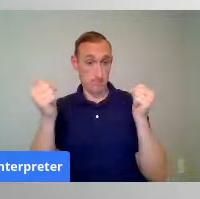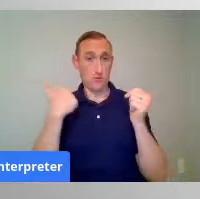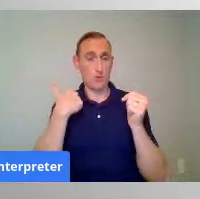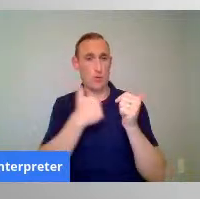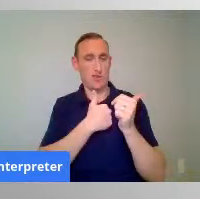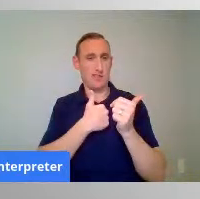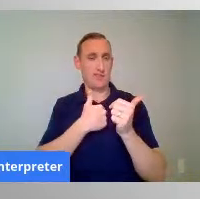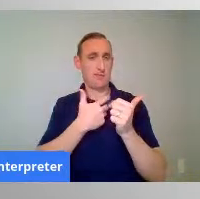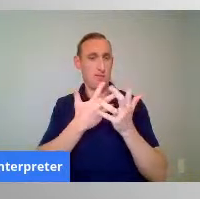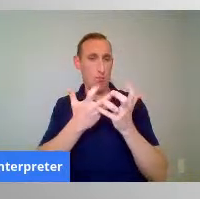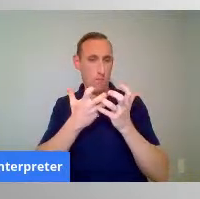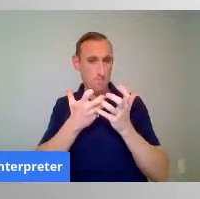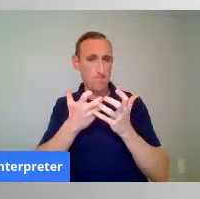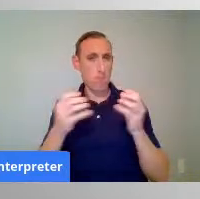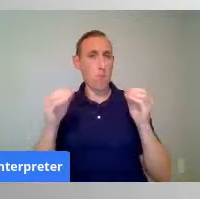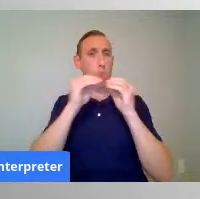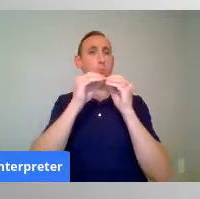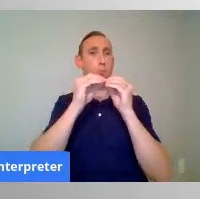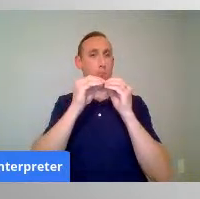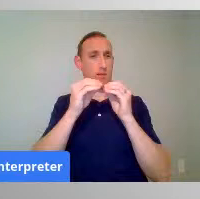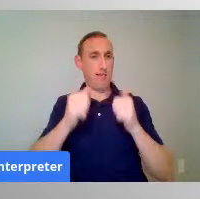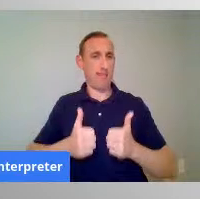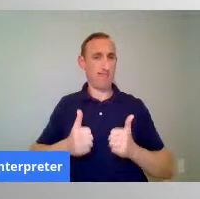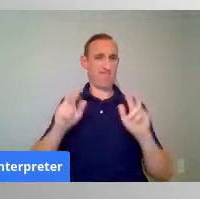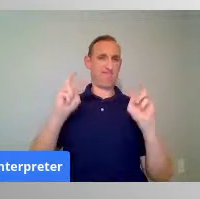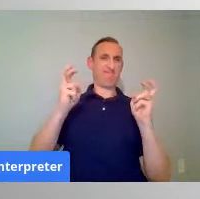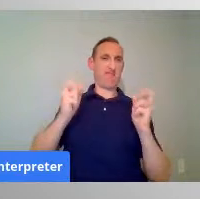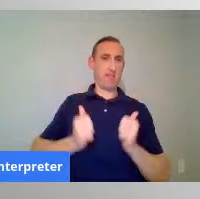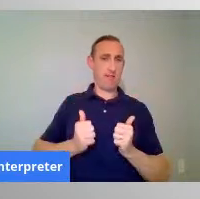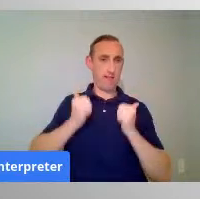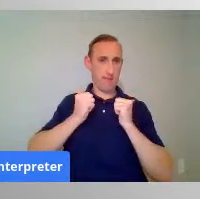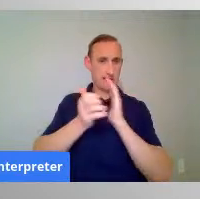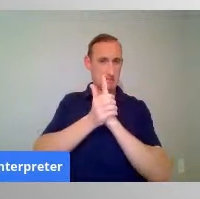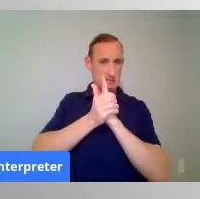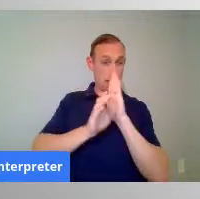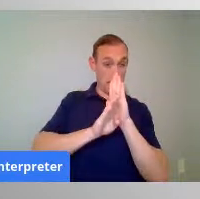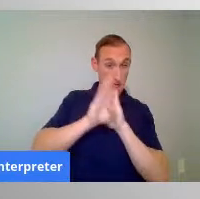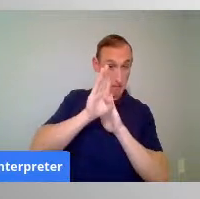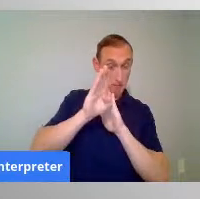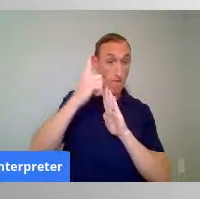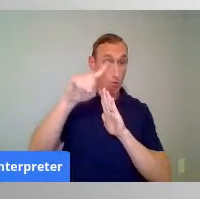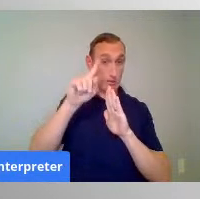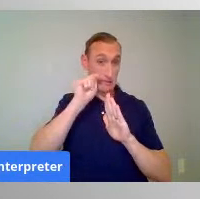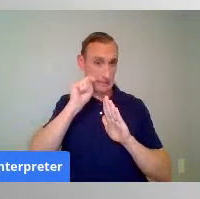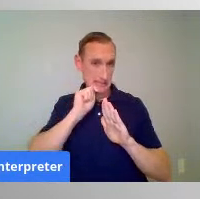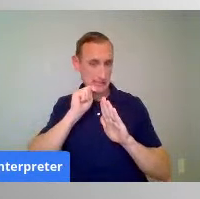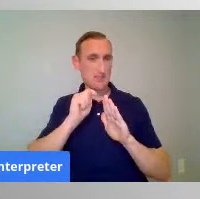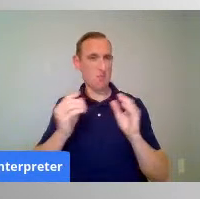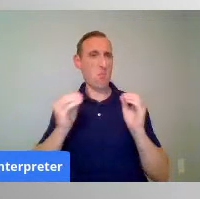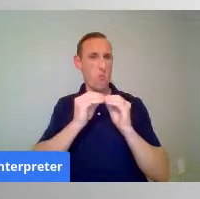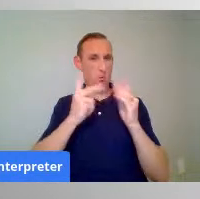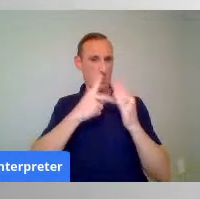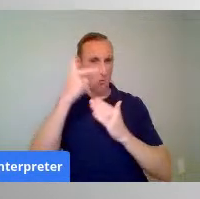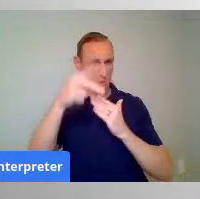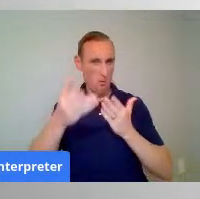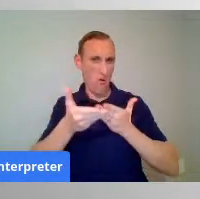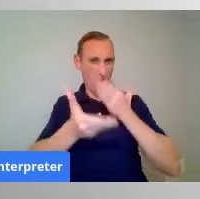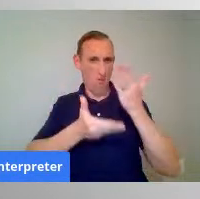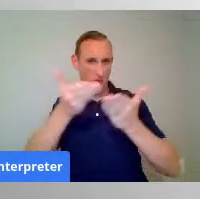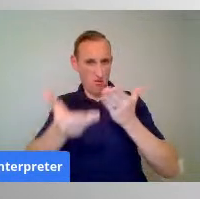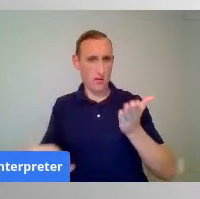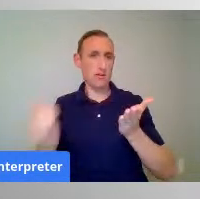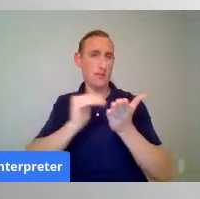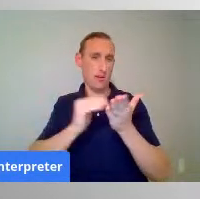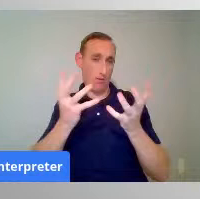back some of those life skill development for teenagers. Next. And then a